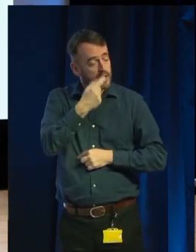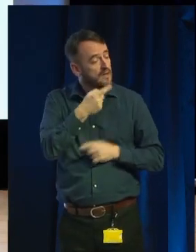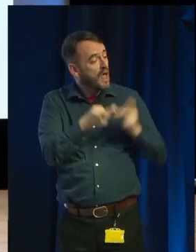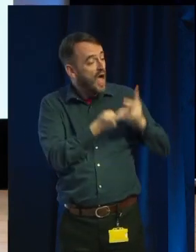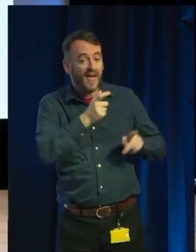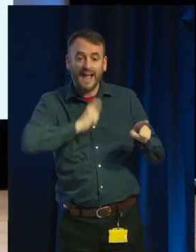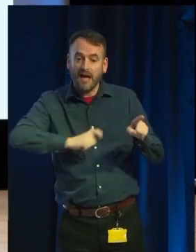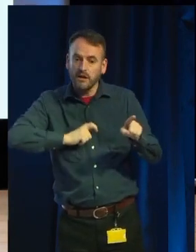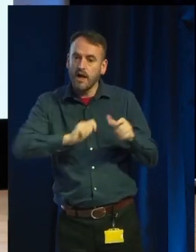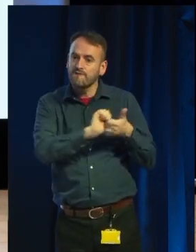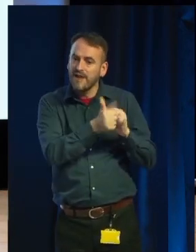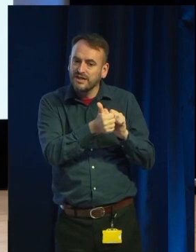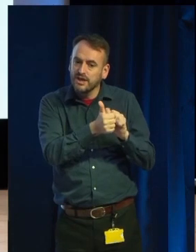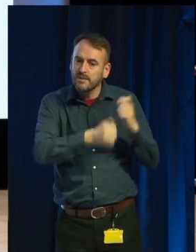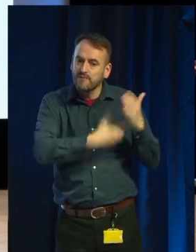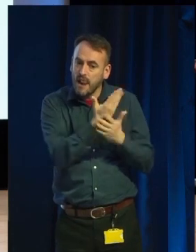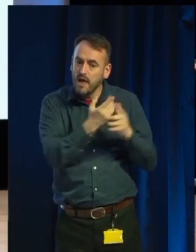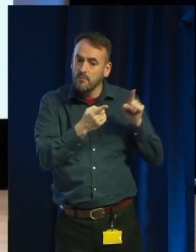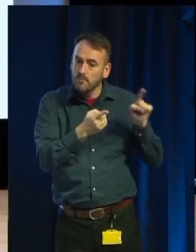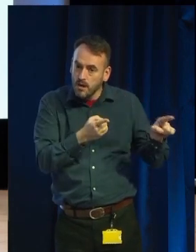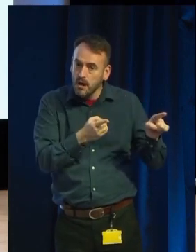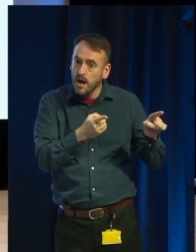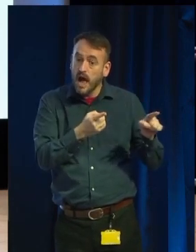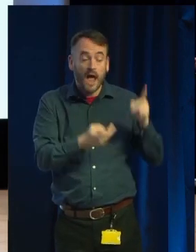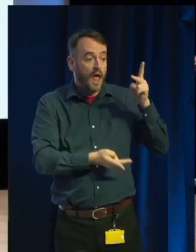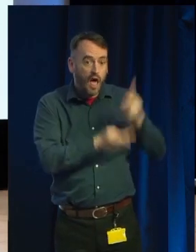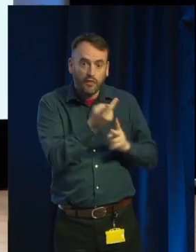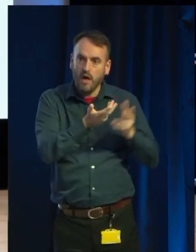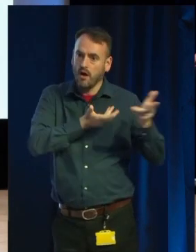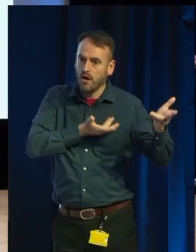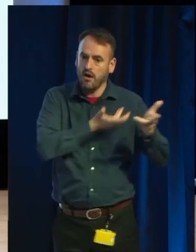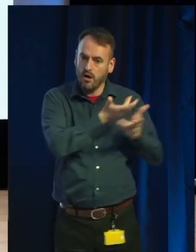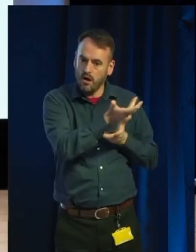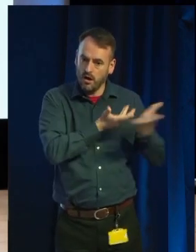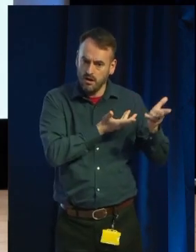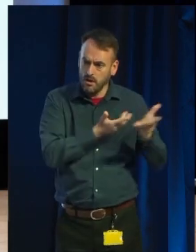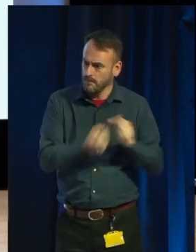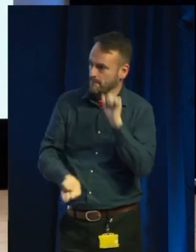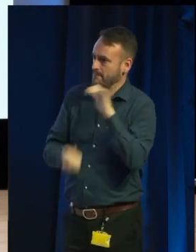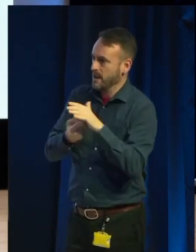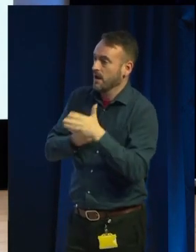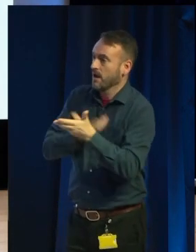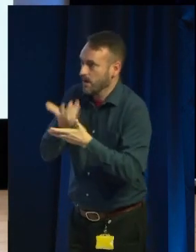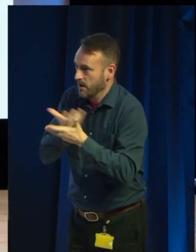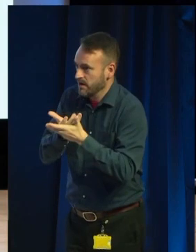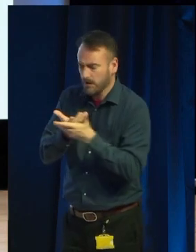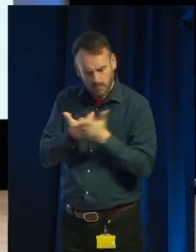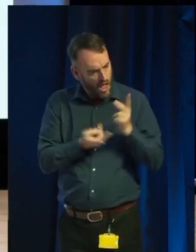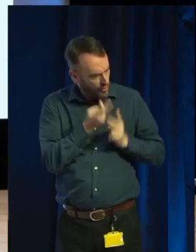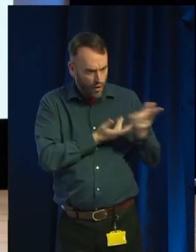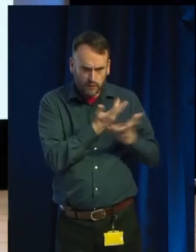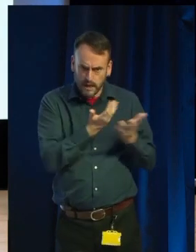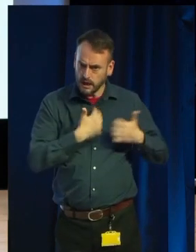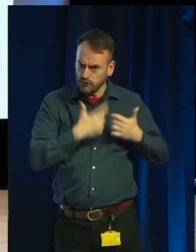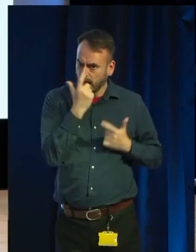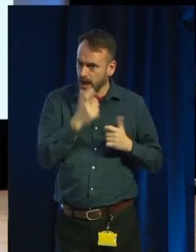interesting conversation outside the one with her crush. So each